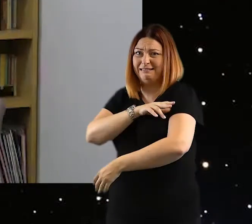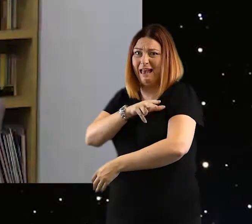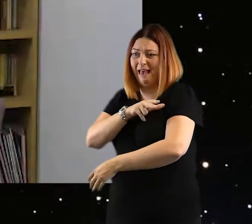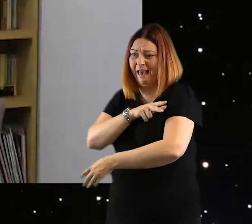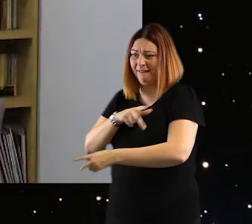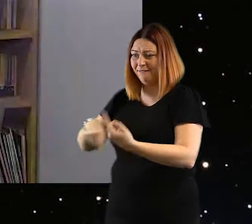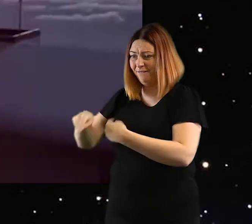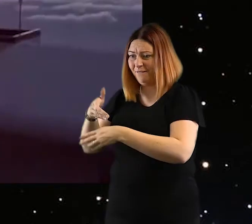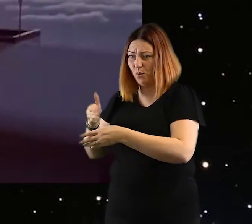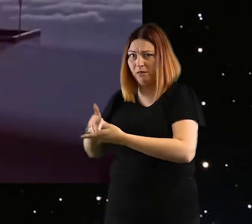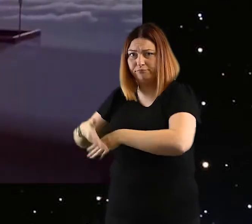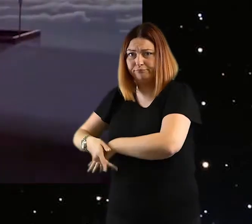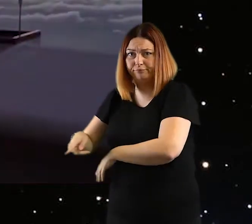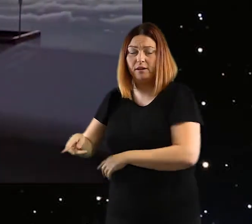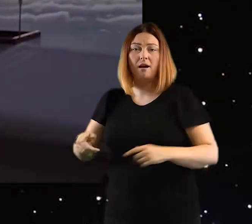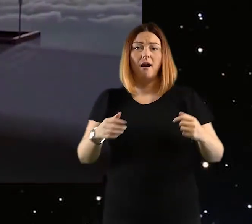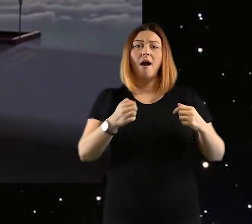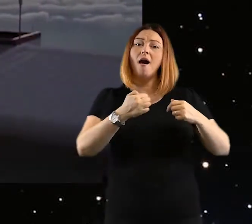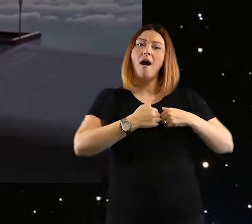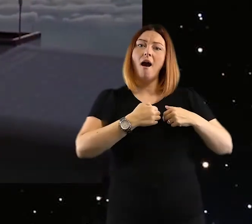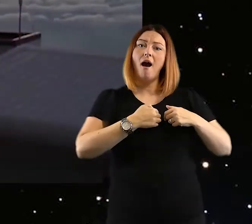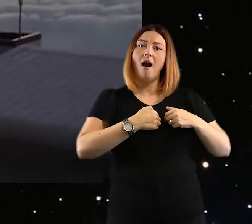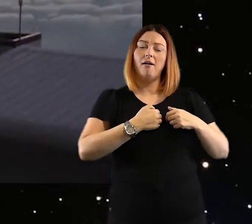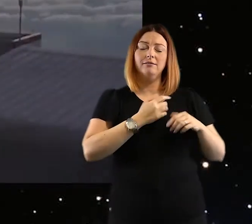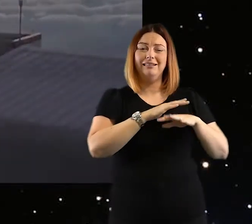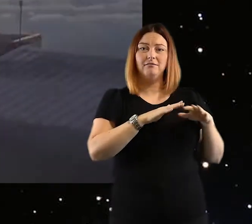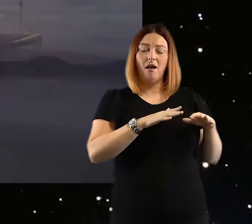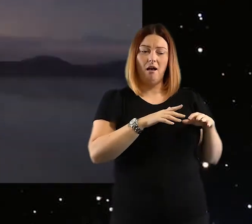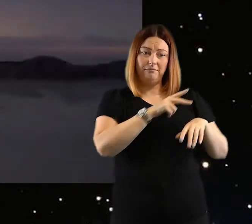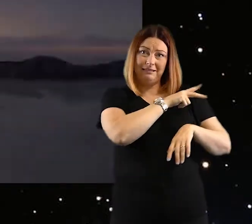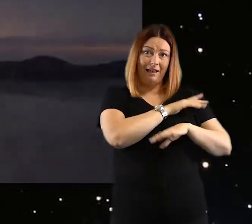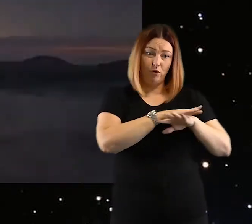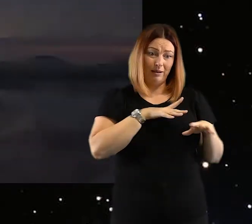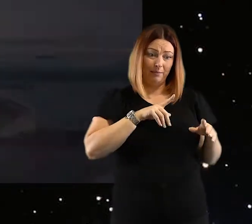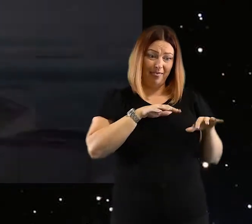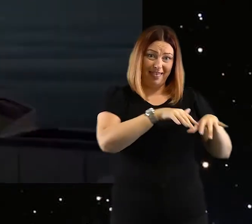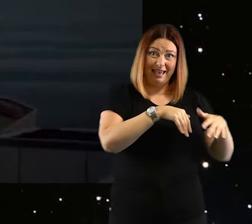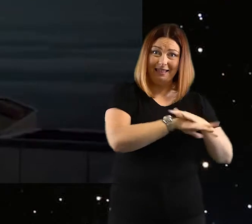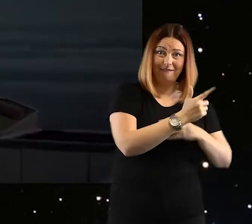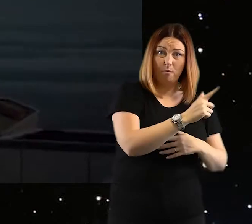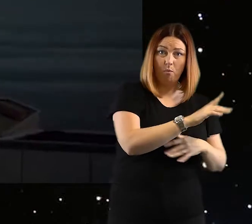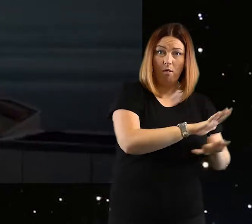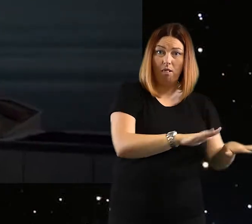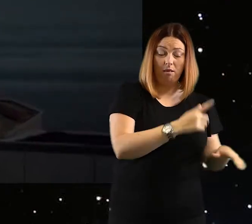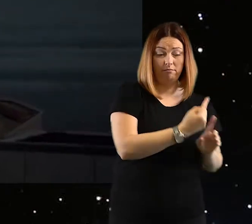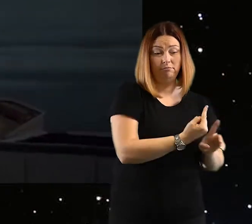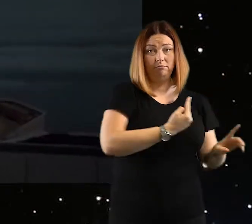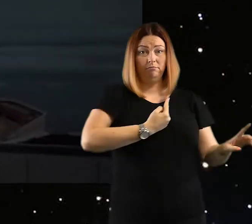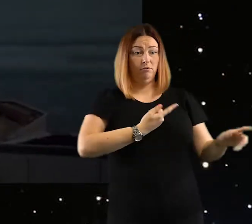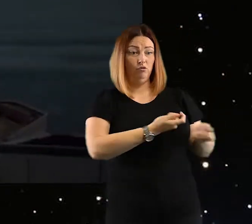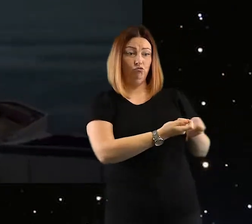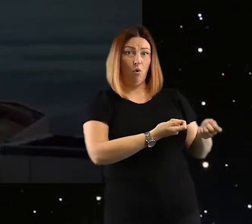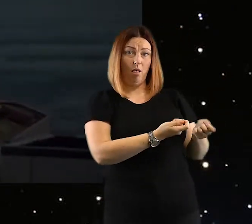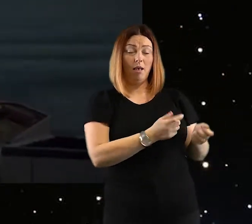Liverpool Telescope is fully robotic, so not remote control. So we don't sit up in Liverpool and tell it what to do.